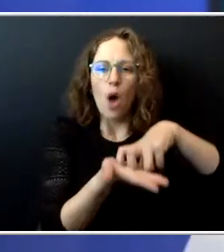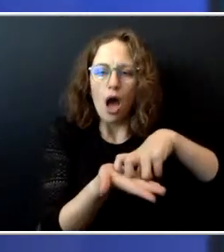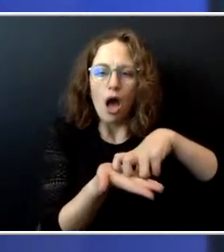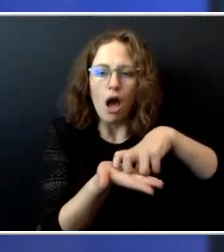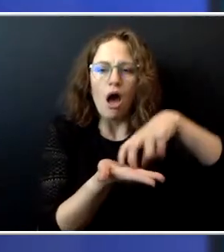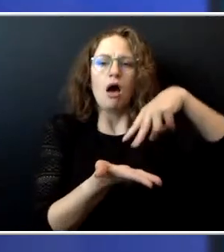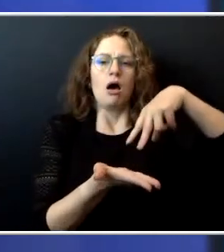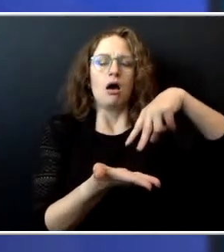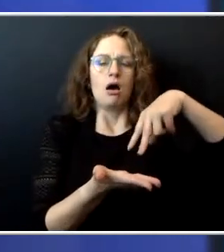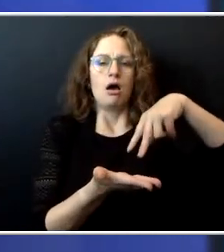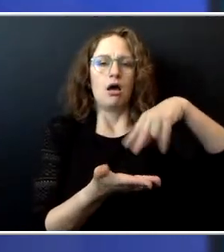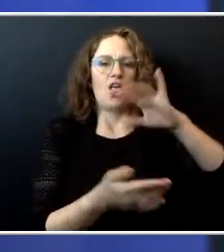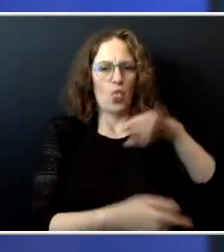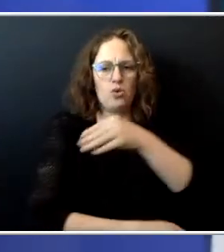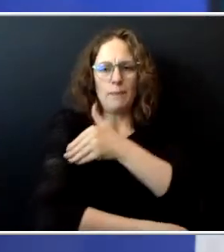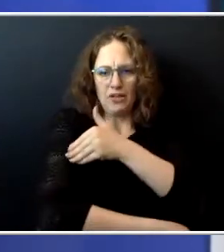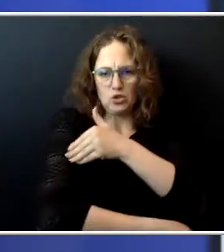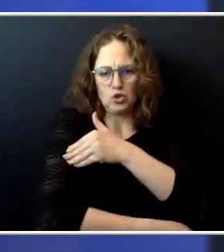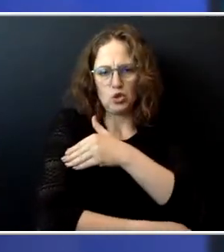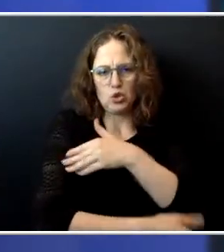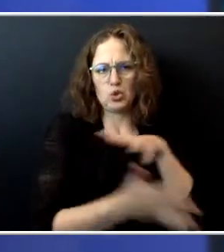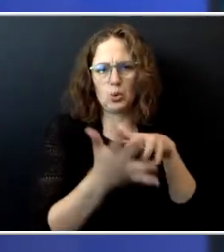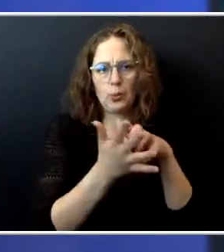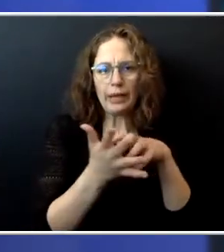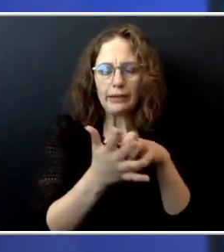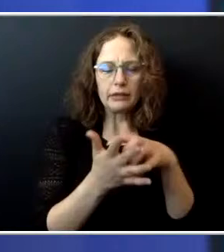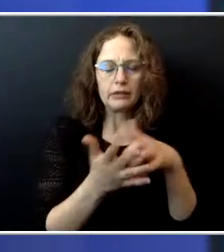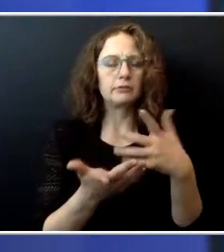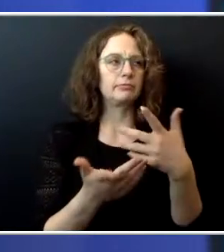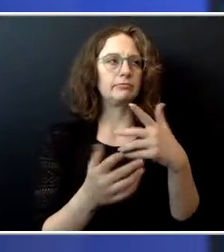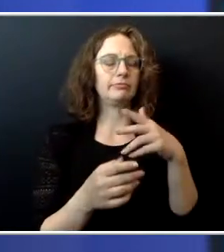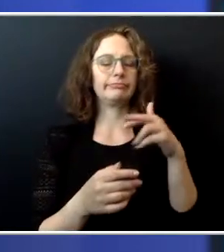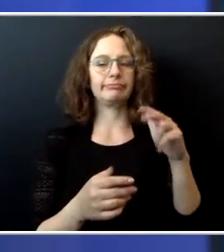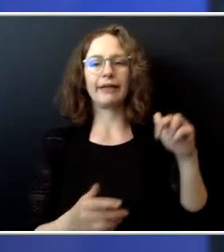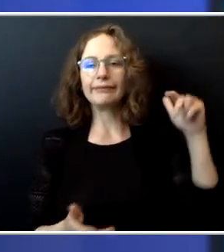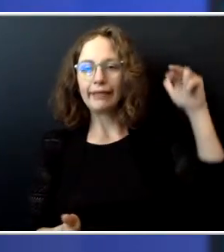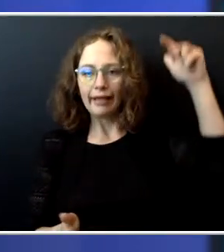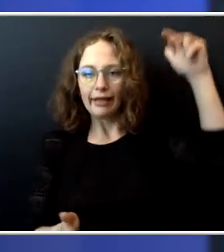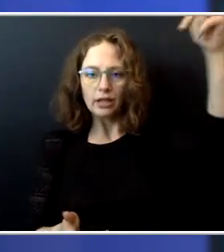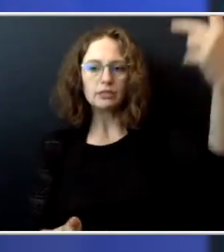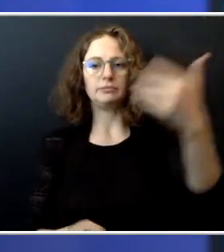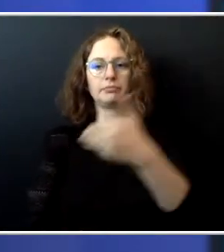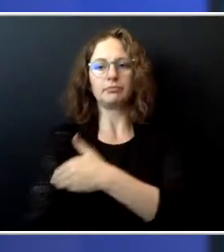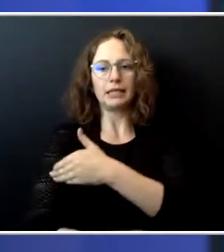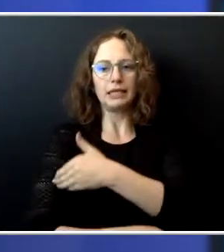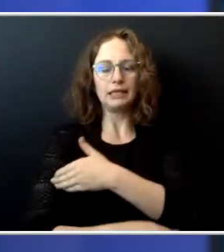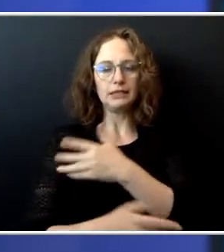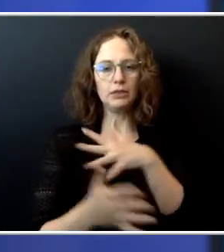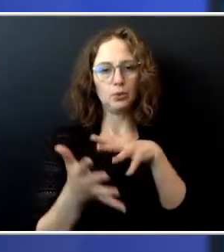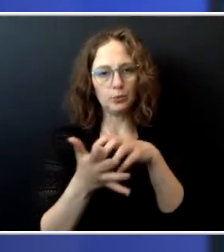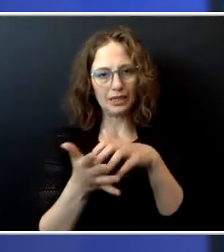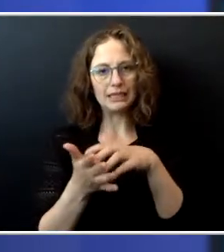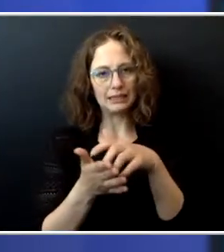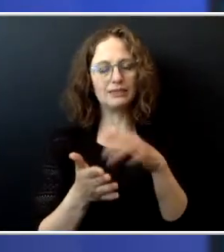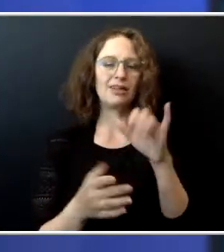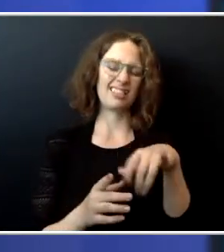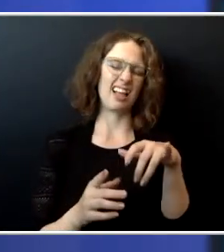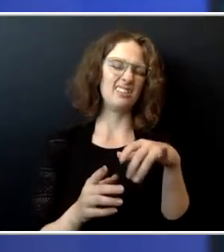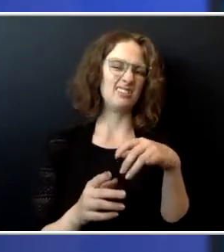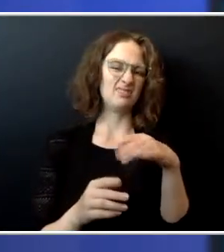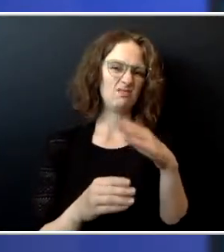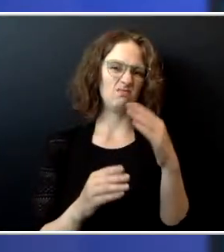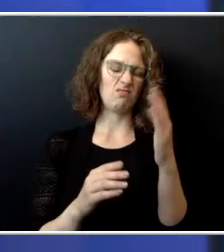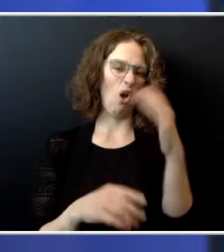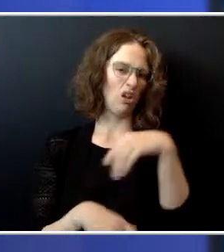really weak. The muscle you use to climb stairs, so those are unusual. In general, we see people